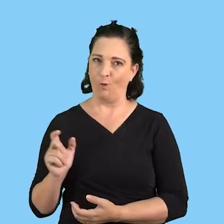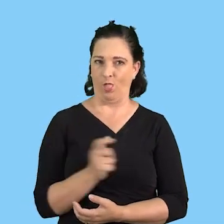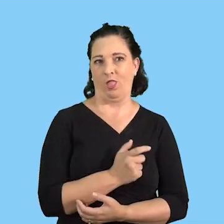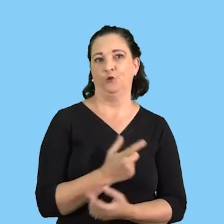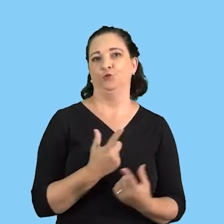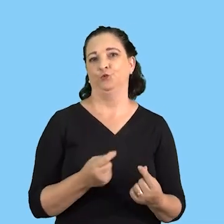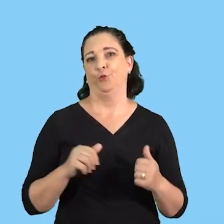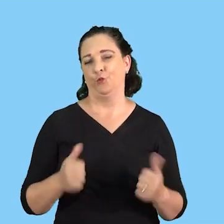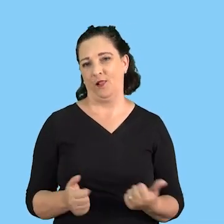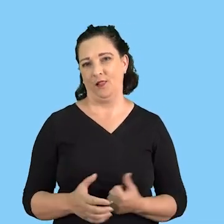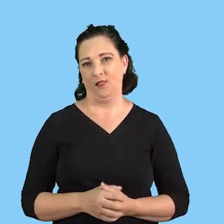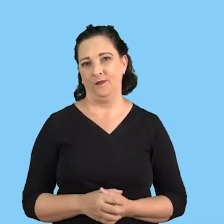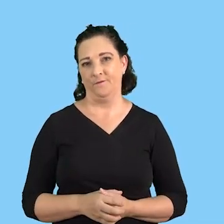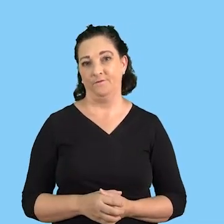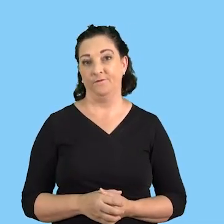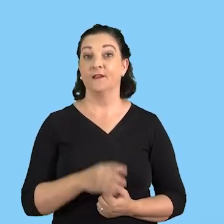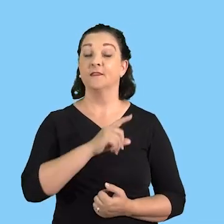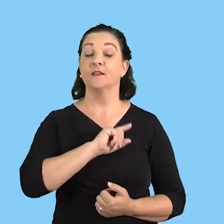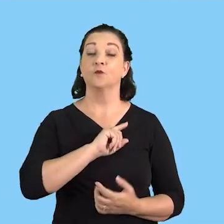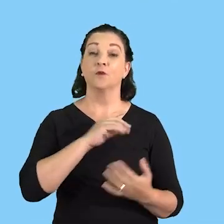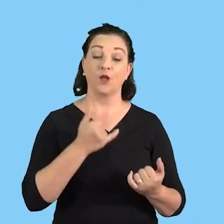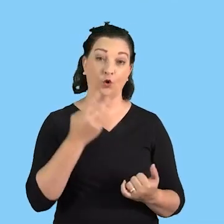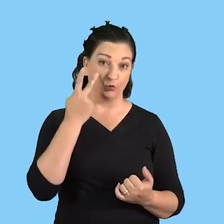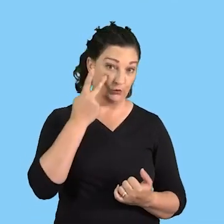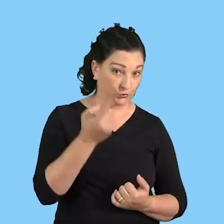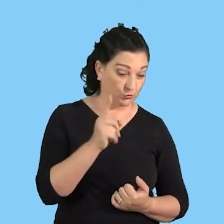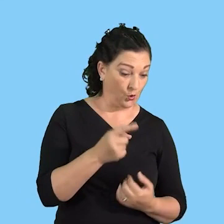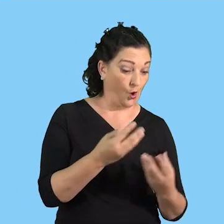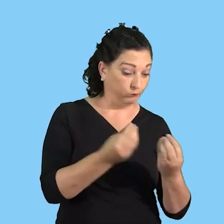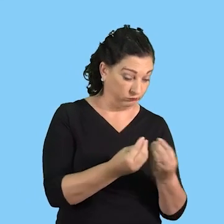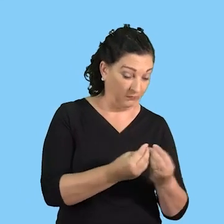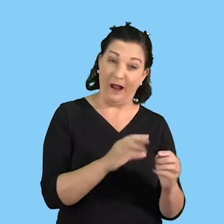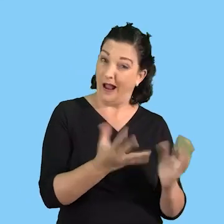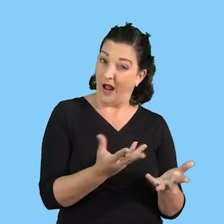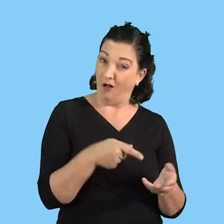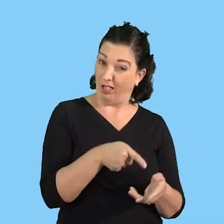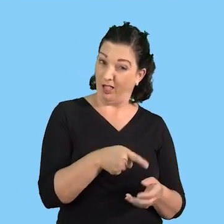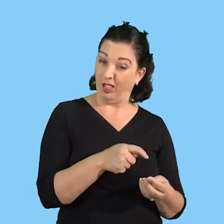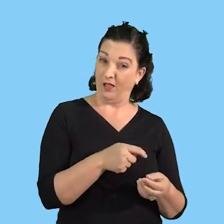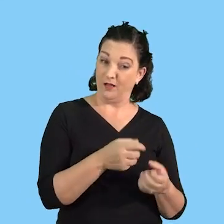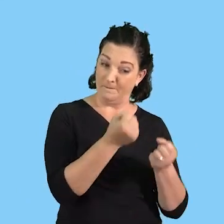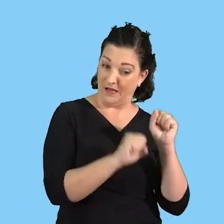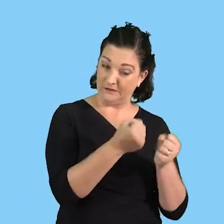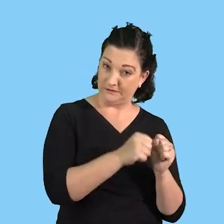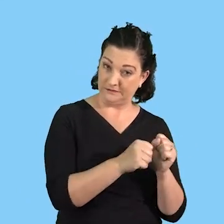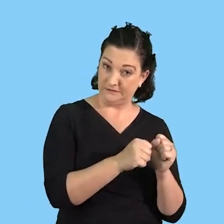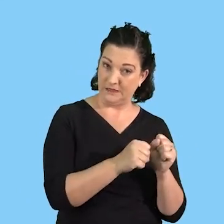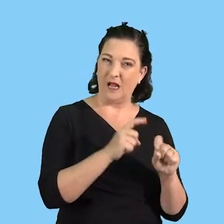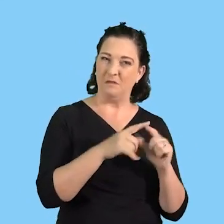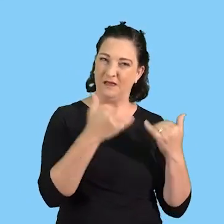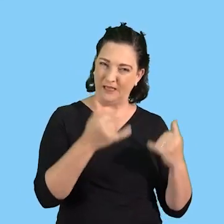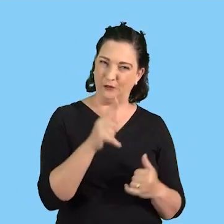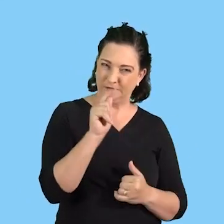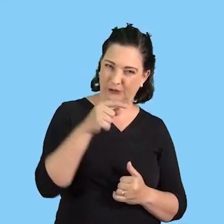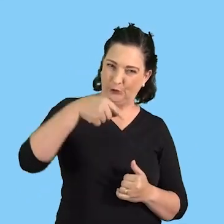quality and control and quality assurance, we are looking at the product itself and how it's manufactured. But now when we